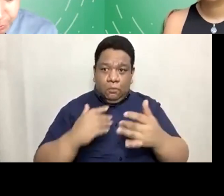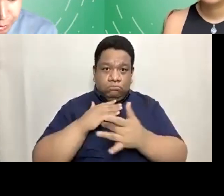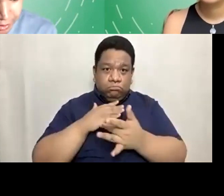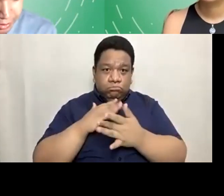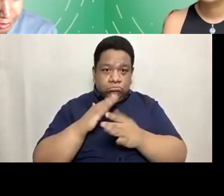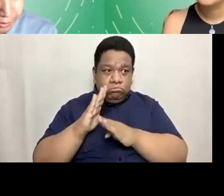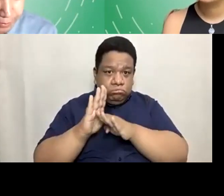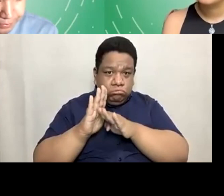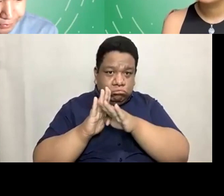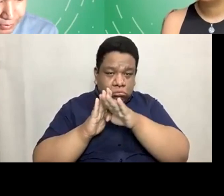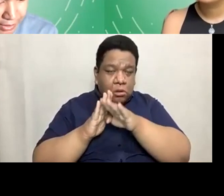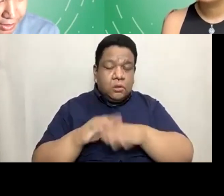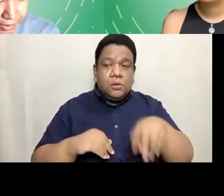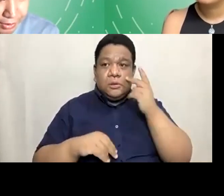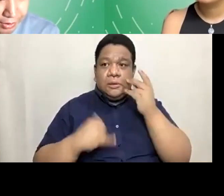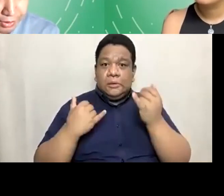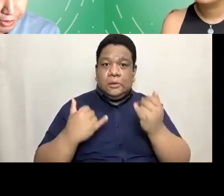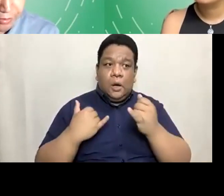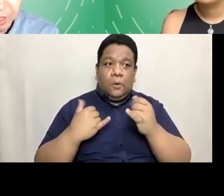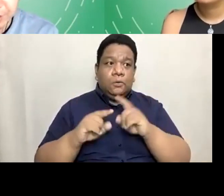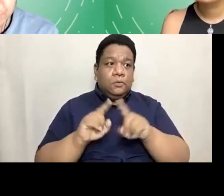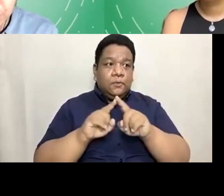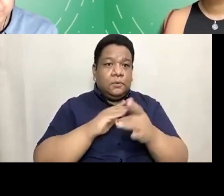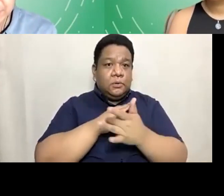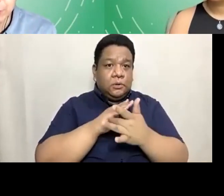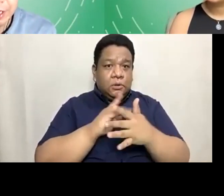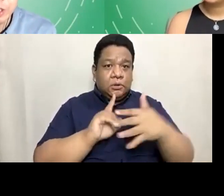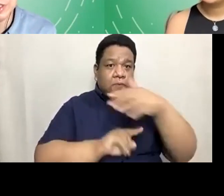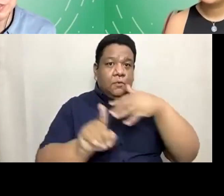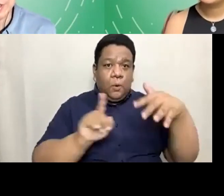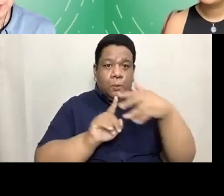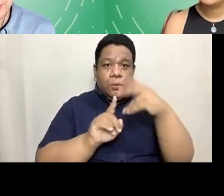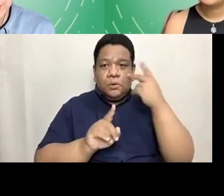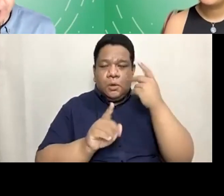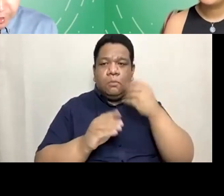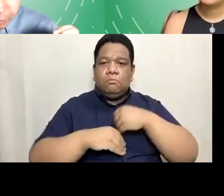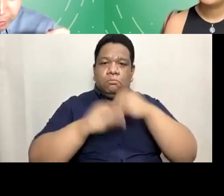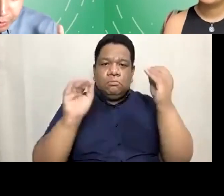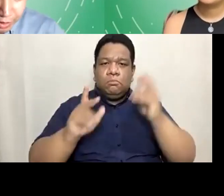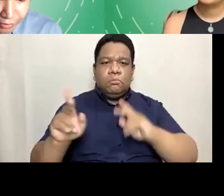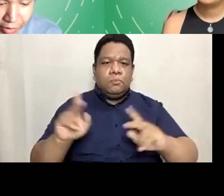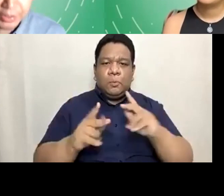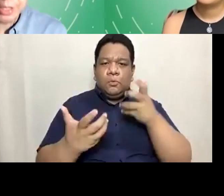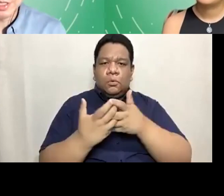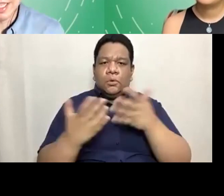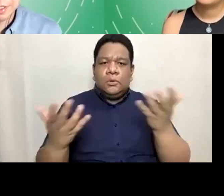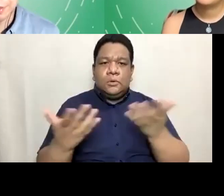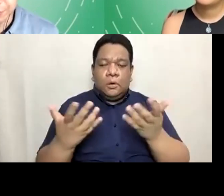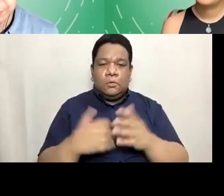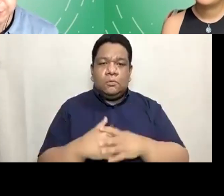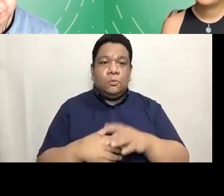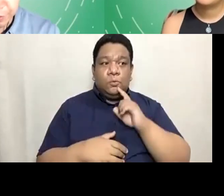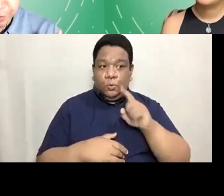more we look at these digital environments, the more we see where humans fit. They will be evolving their task